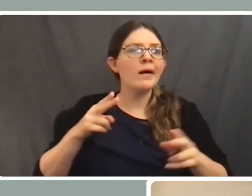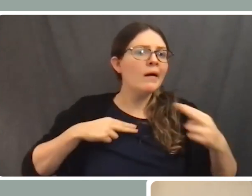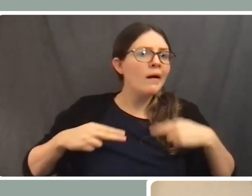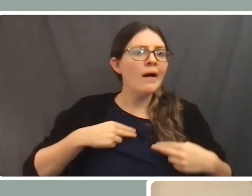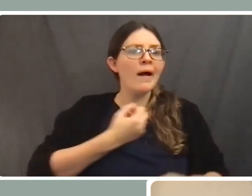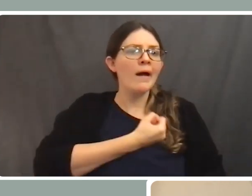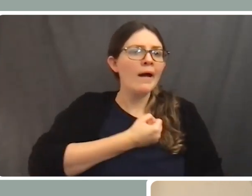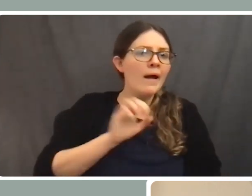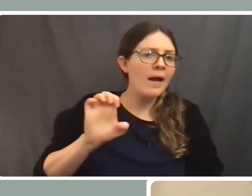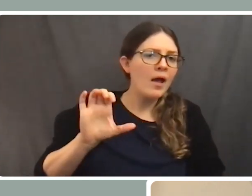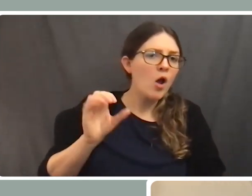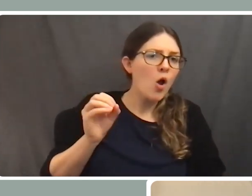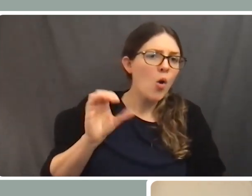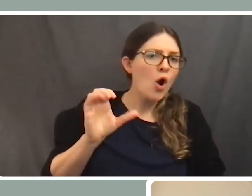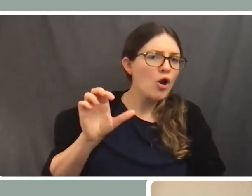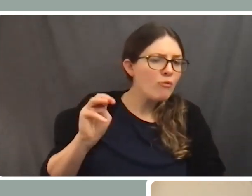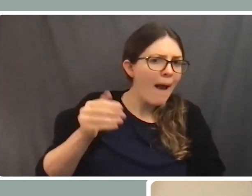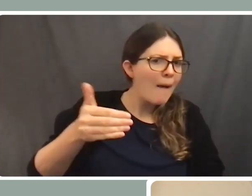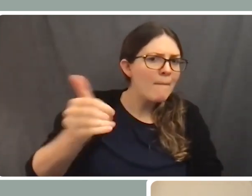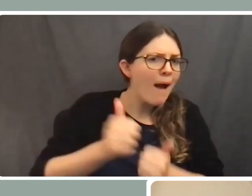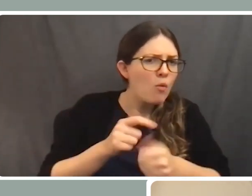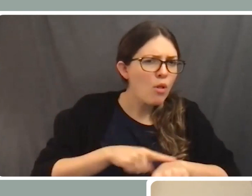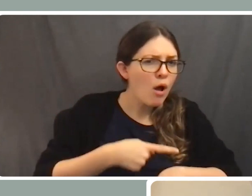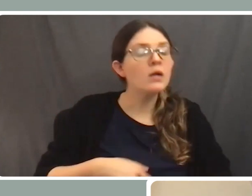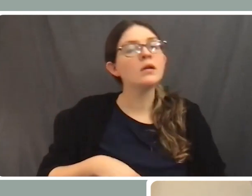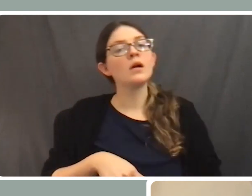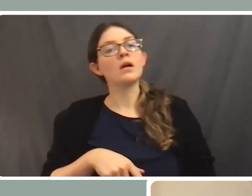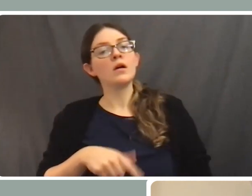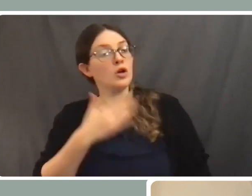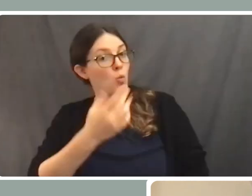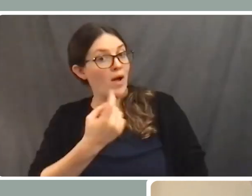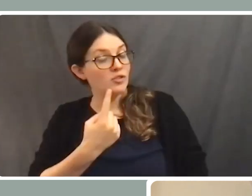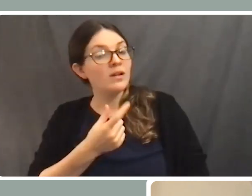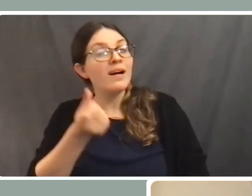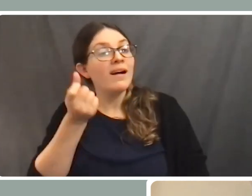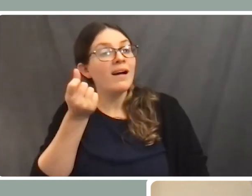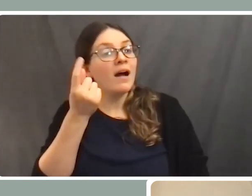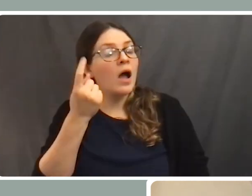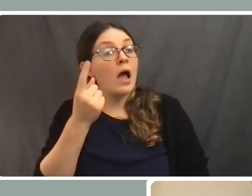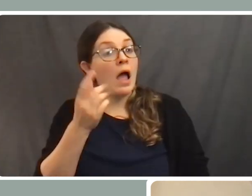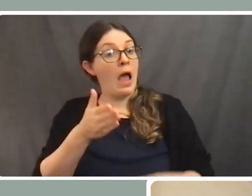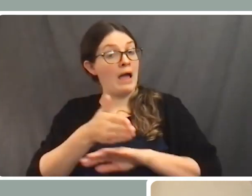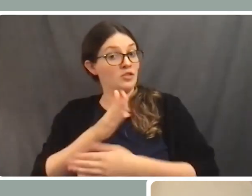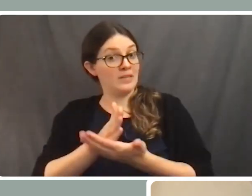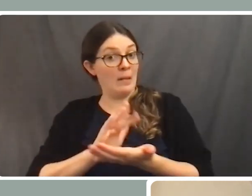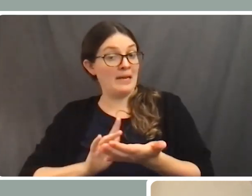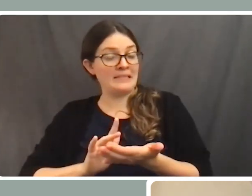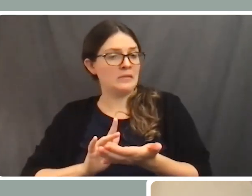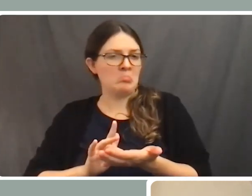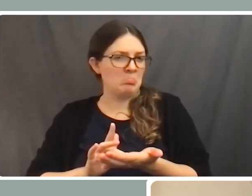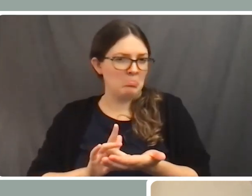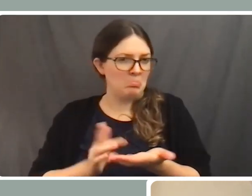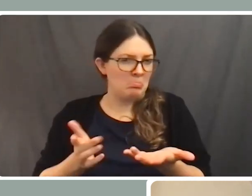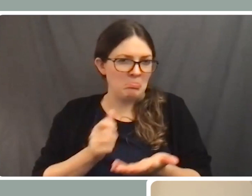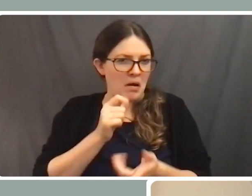Yeah, that's a great question. And the answer is we really don't, it's really not a side effect that happens after you stop the drug. So we